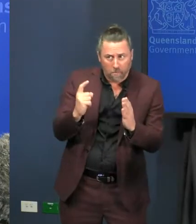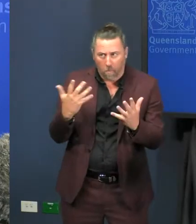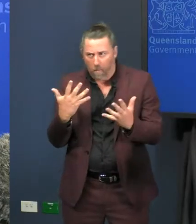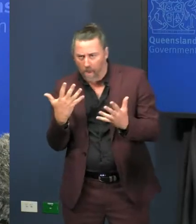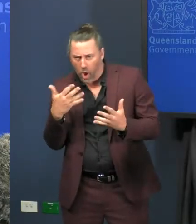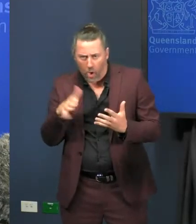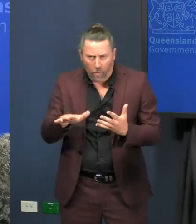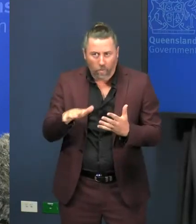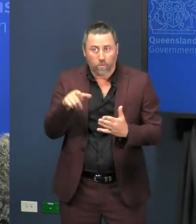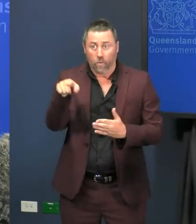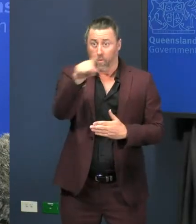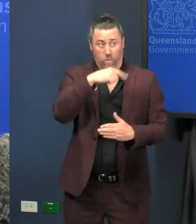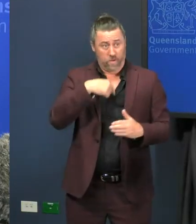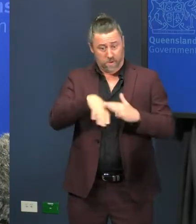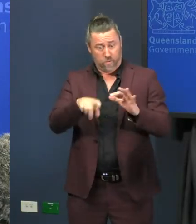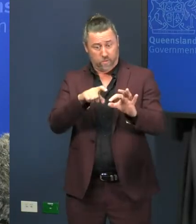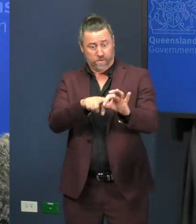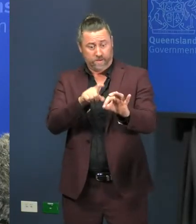to that.